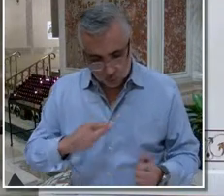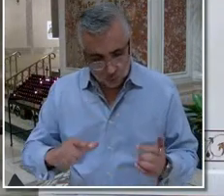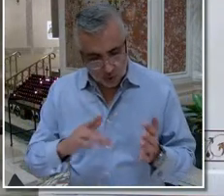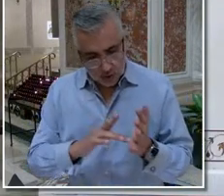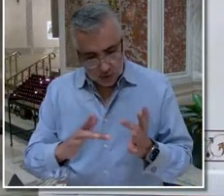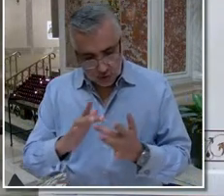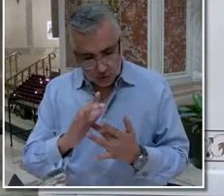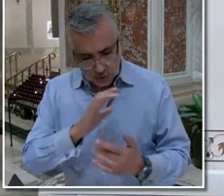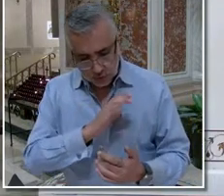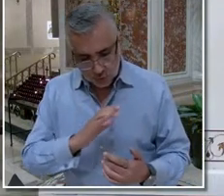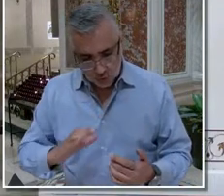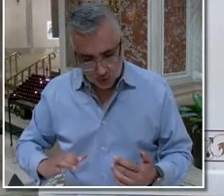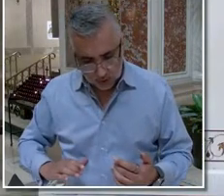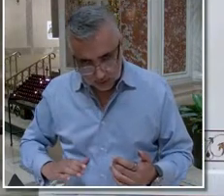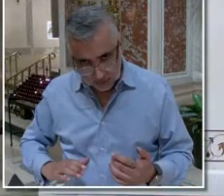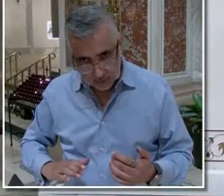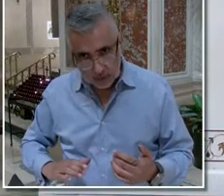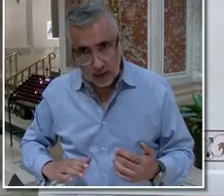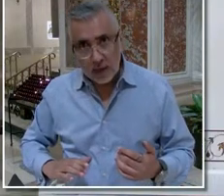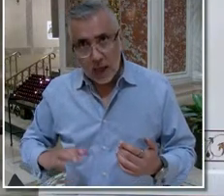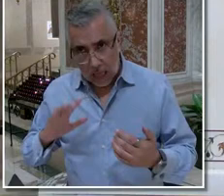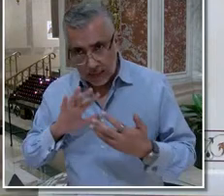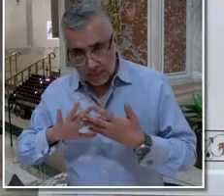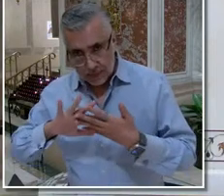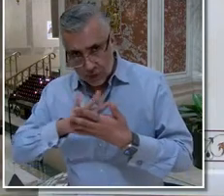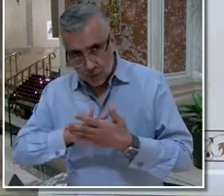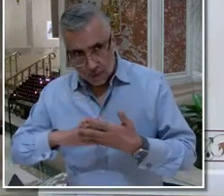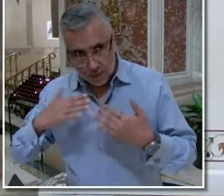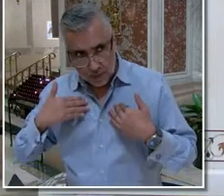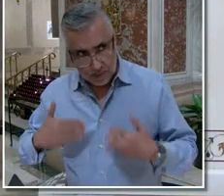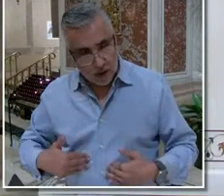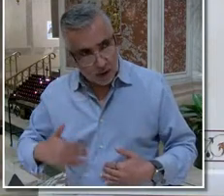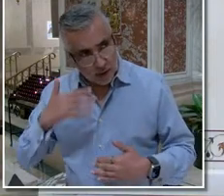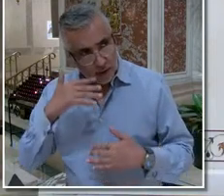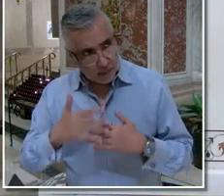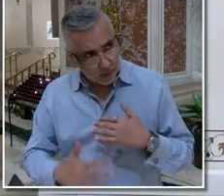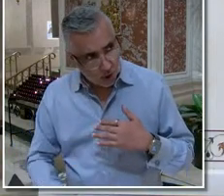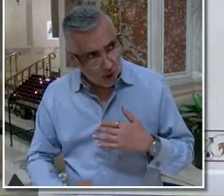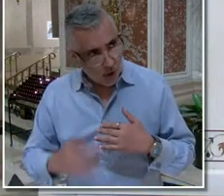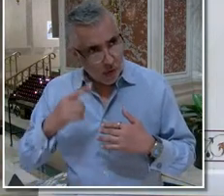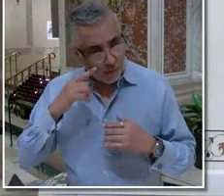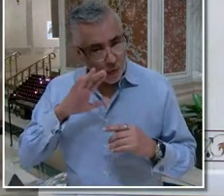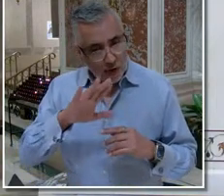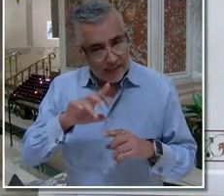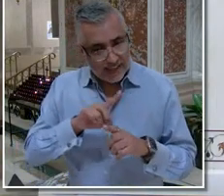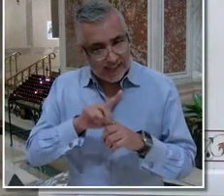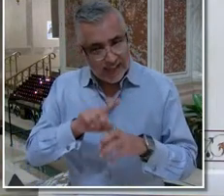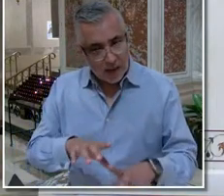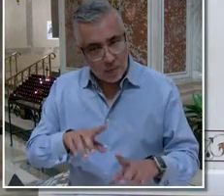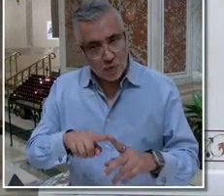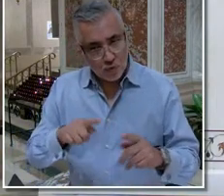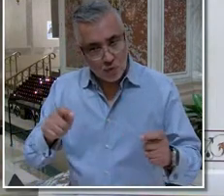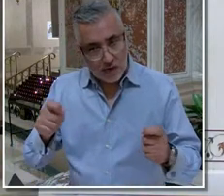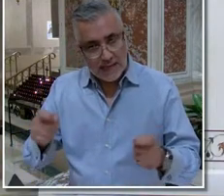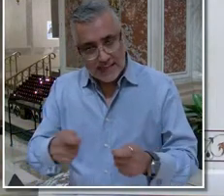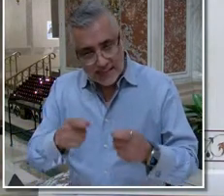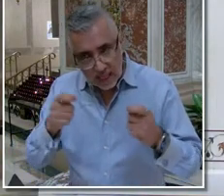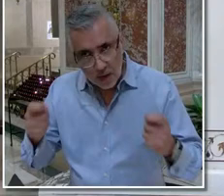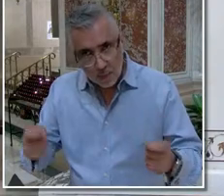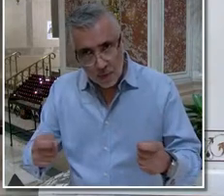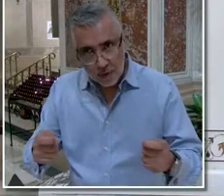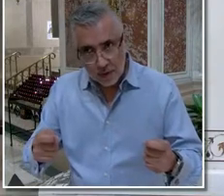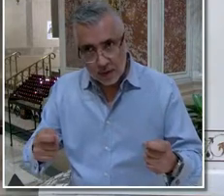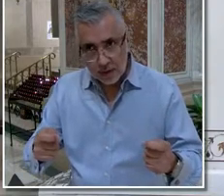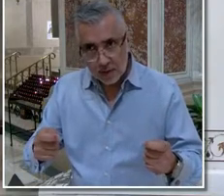Christ handed on the mysteries of his body and blood for his disciples to celebrate. Order